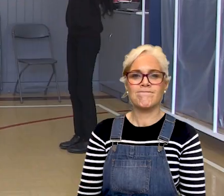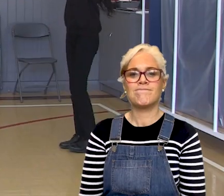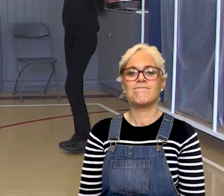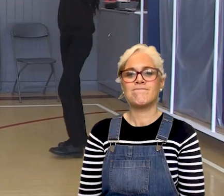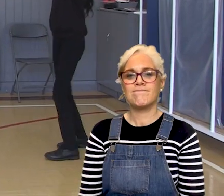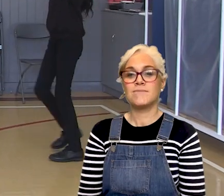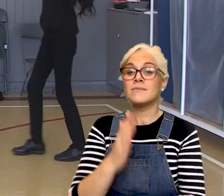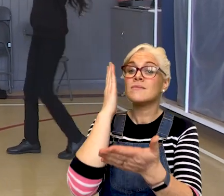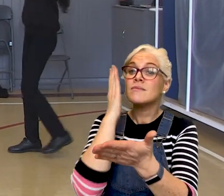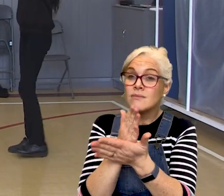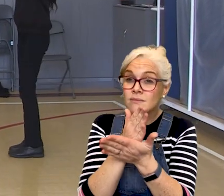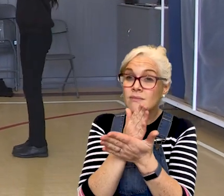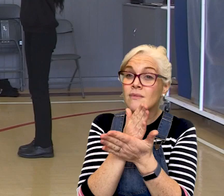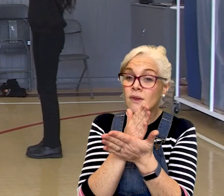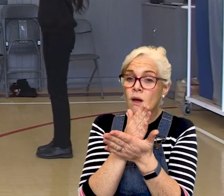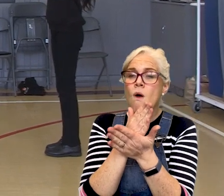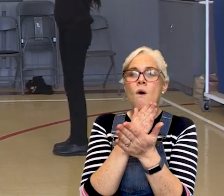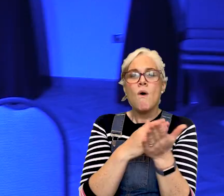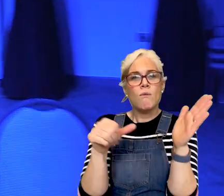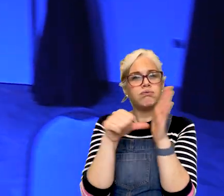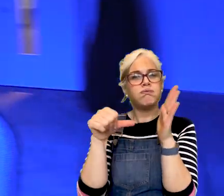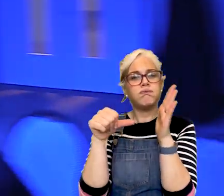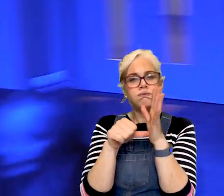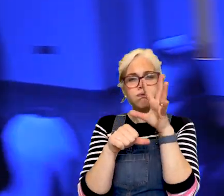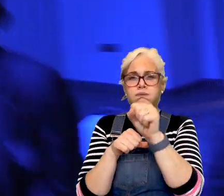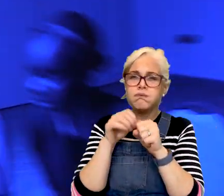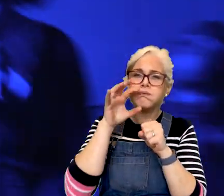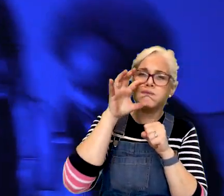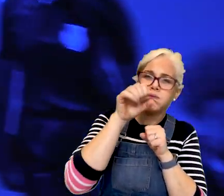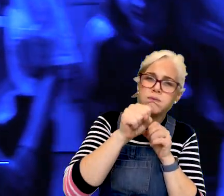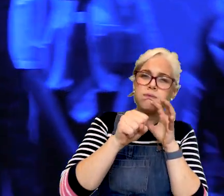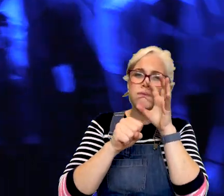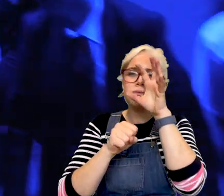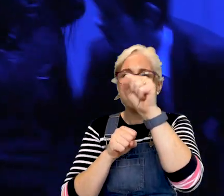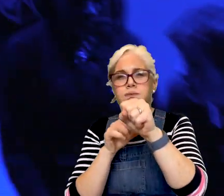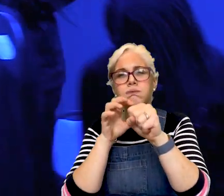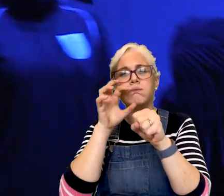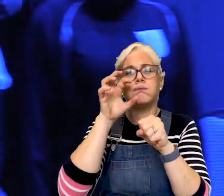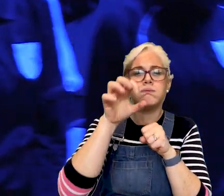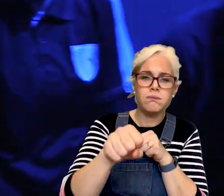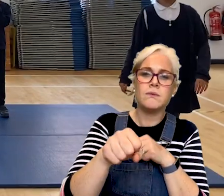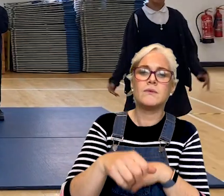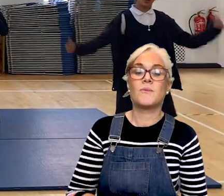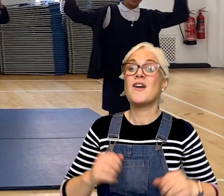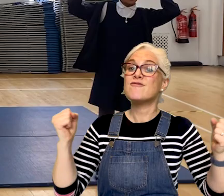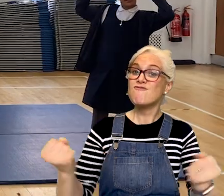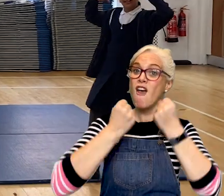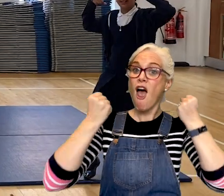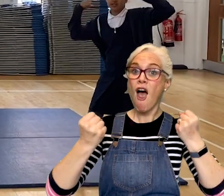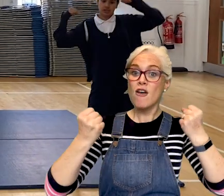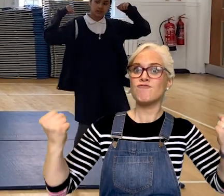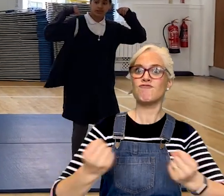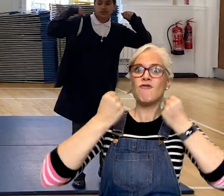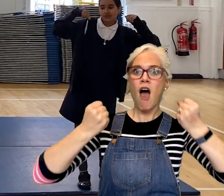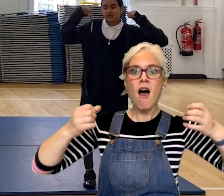time, one thing's for certain, it's been a mountain to climb, but we're strong,